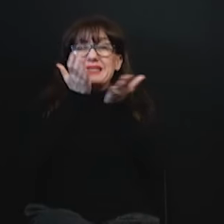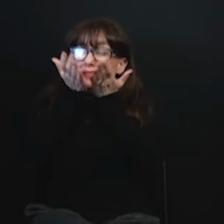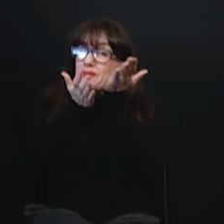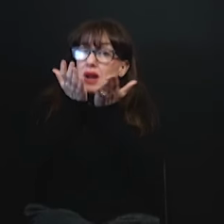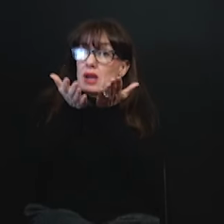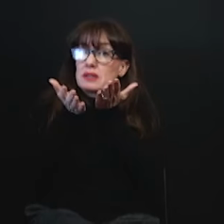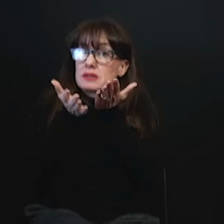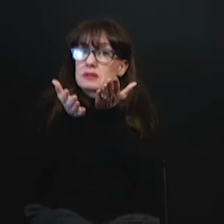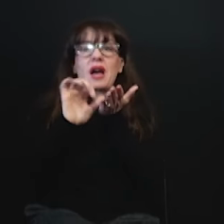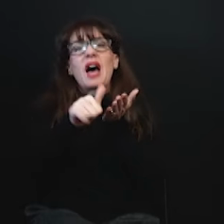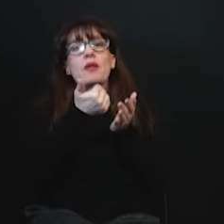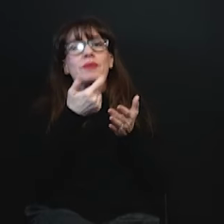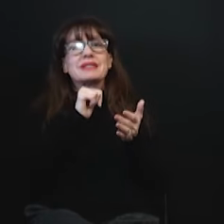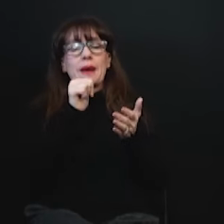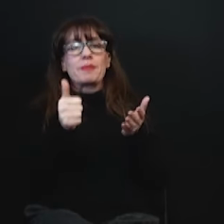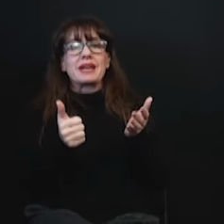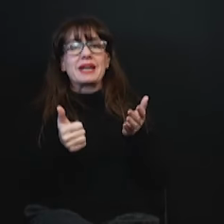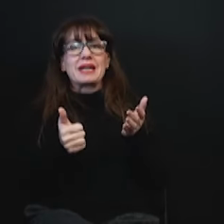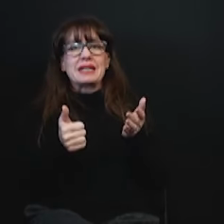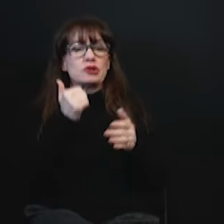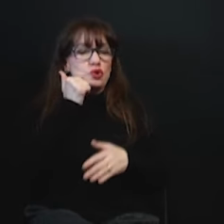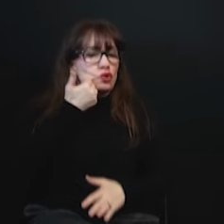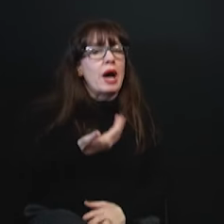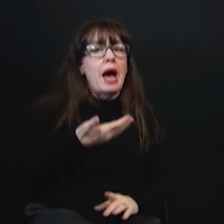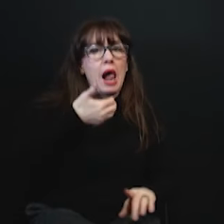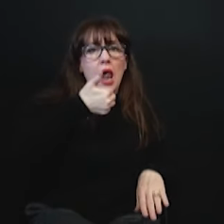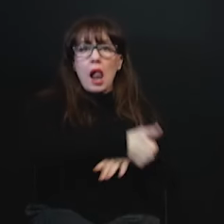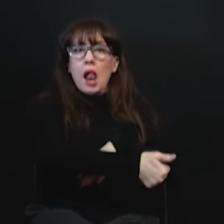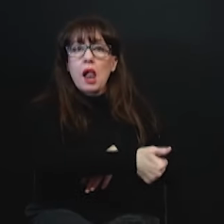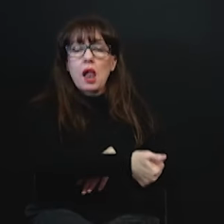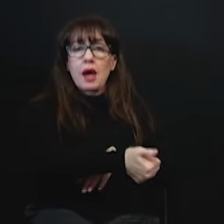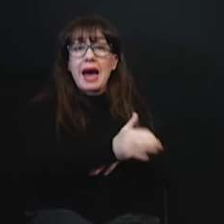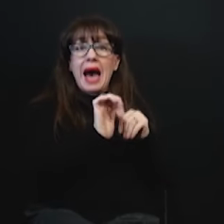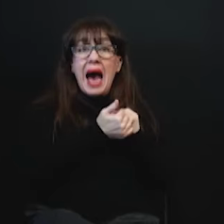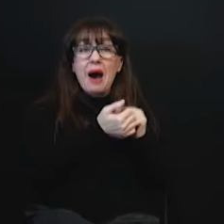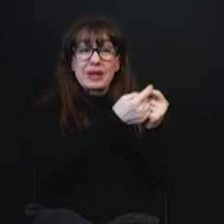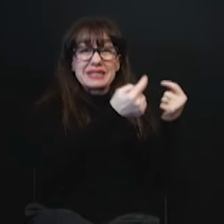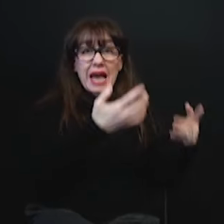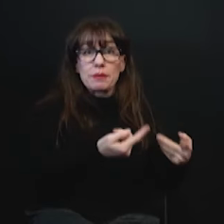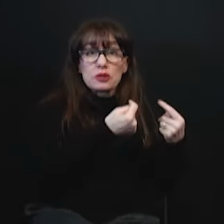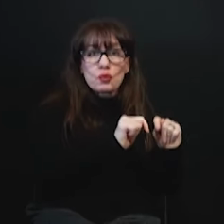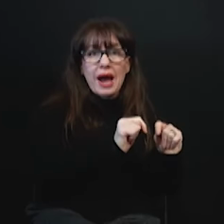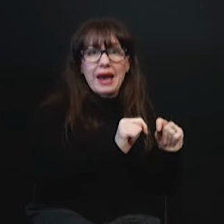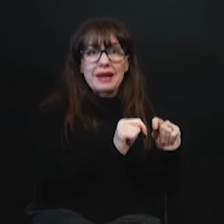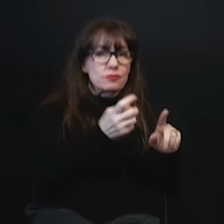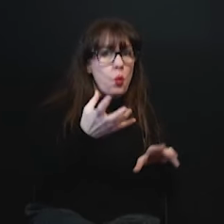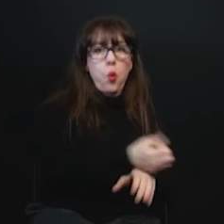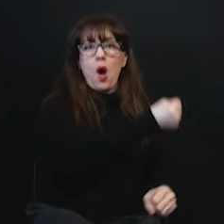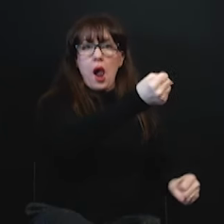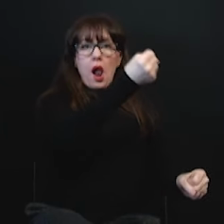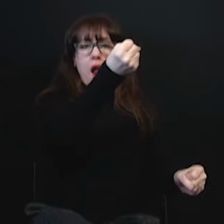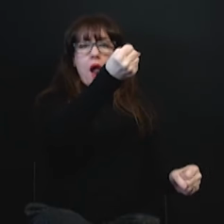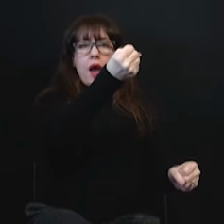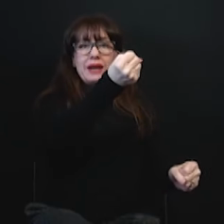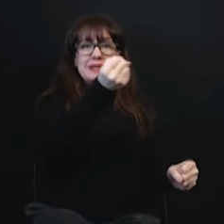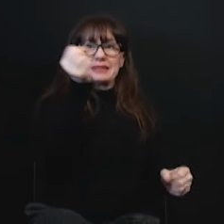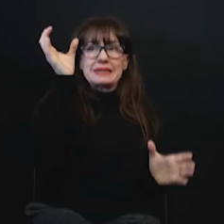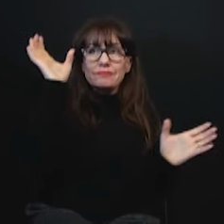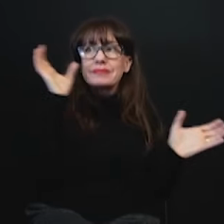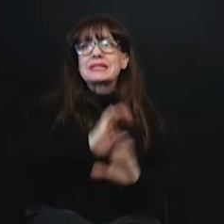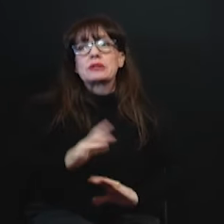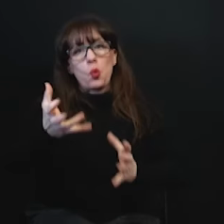Older translations say that he would not be put to shame. How? By his enemies triumphing over him as he seeks to